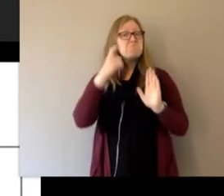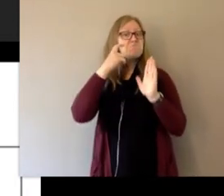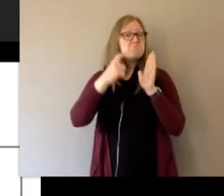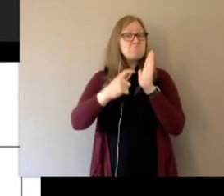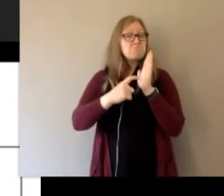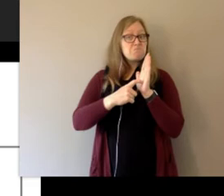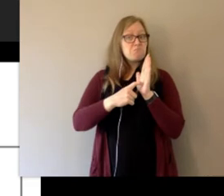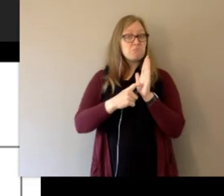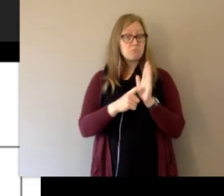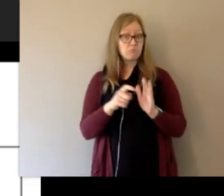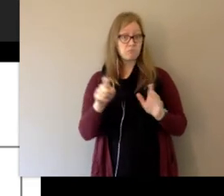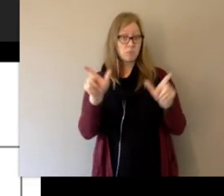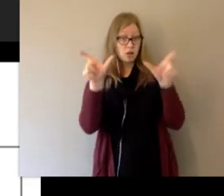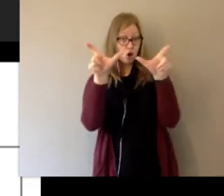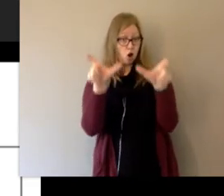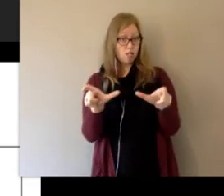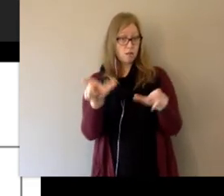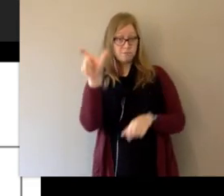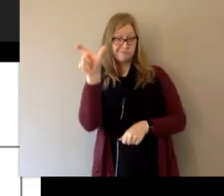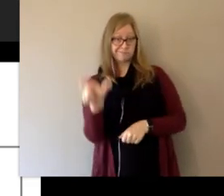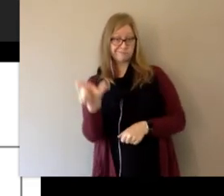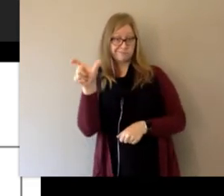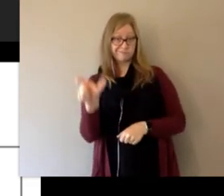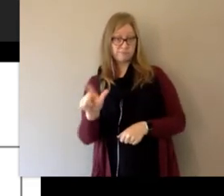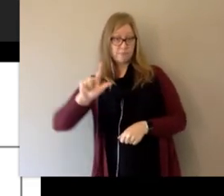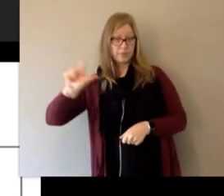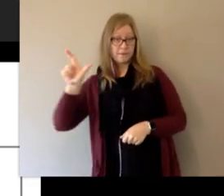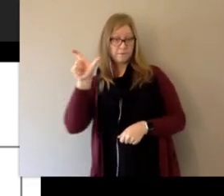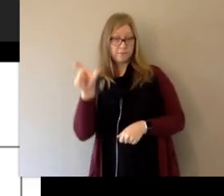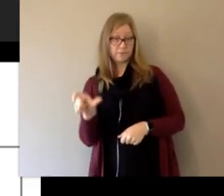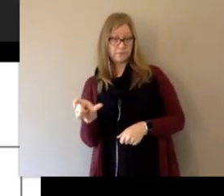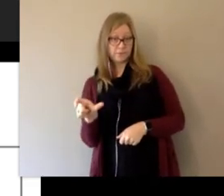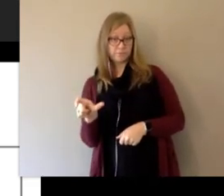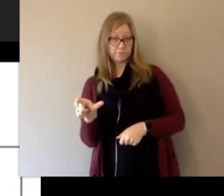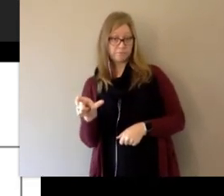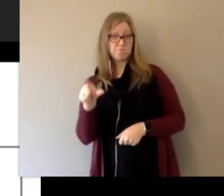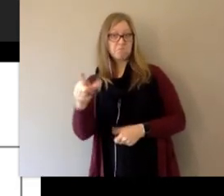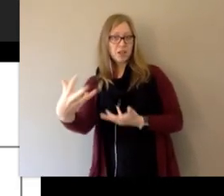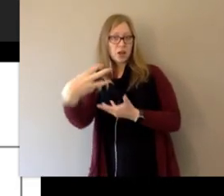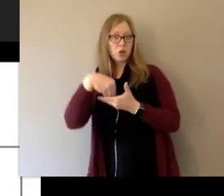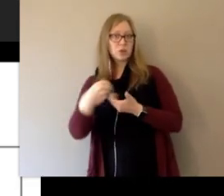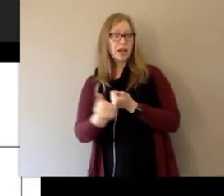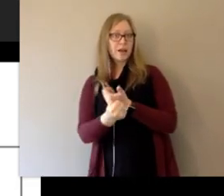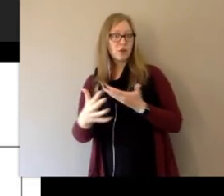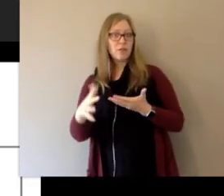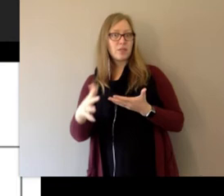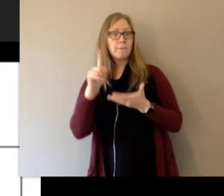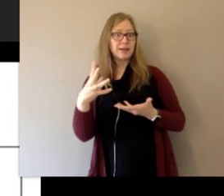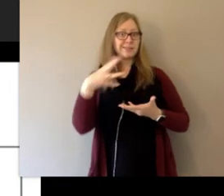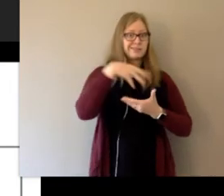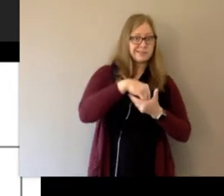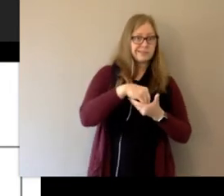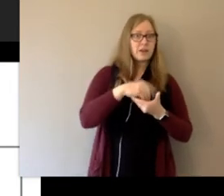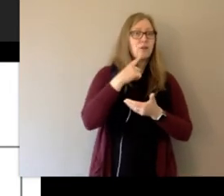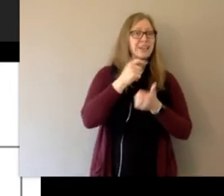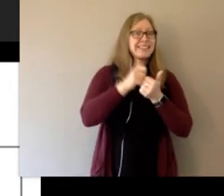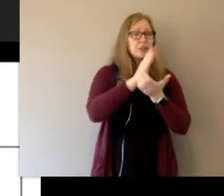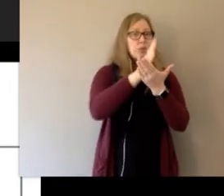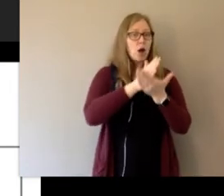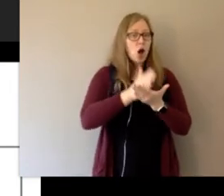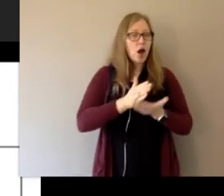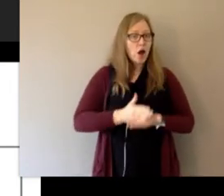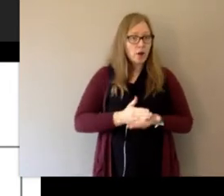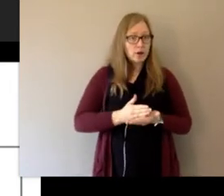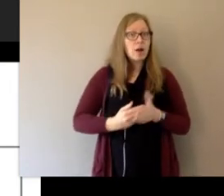left column here, the column on the left, includes what you need to include in each section as